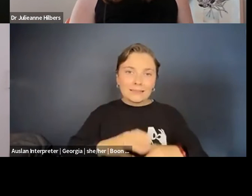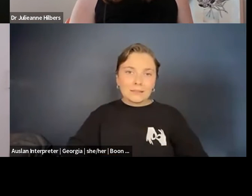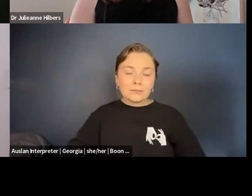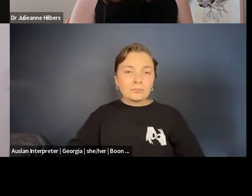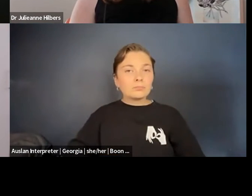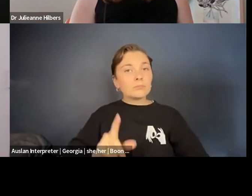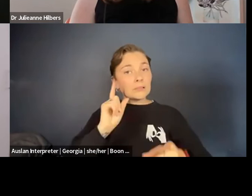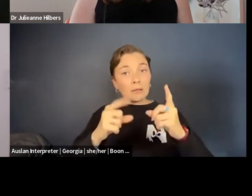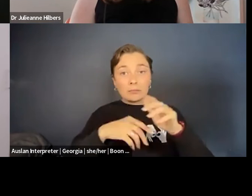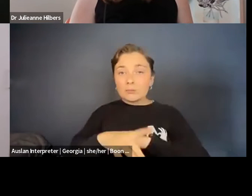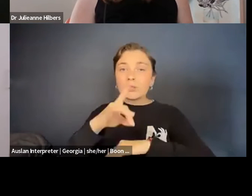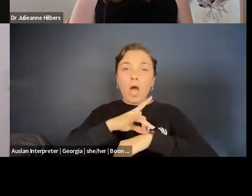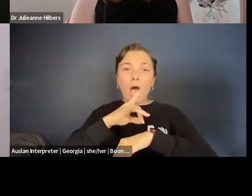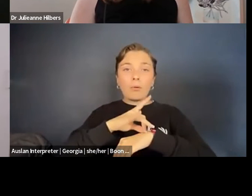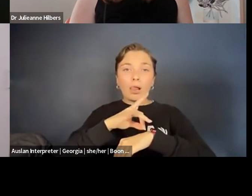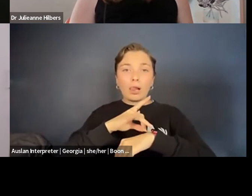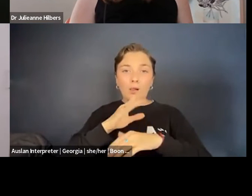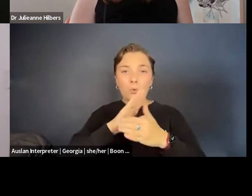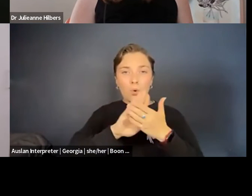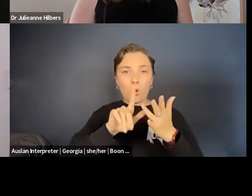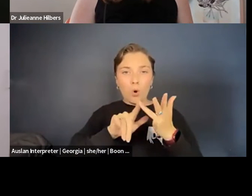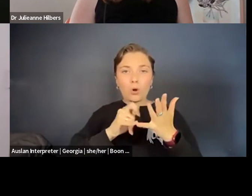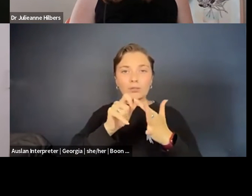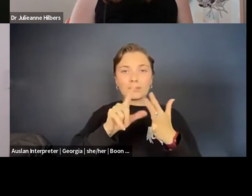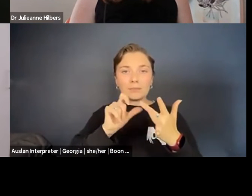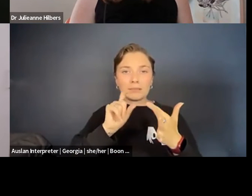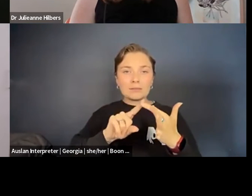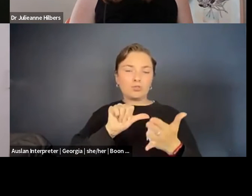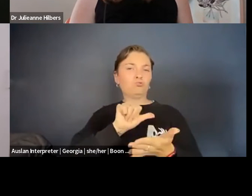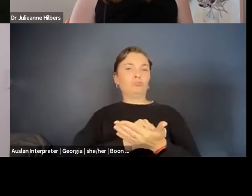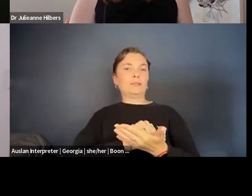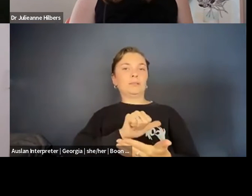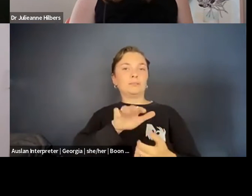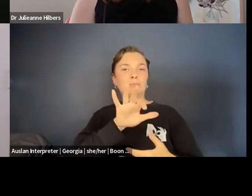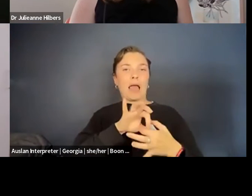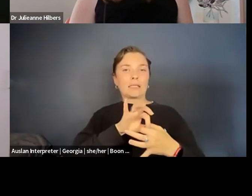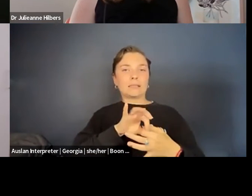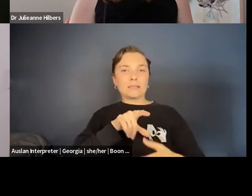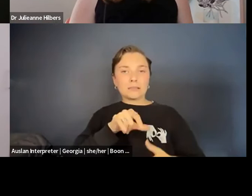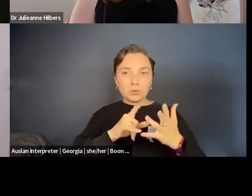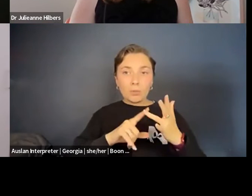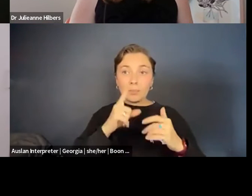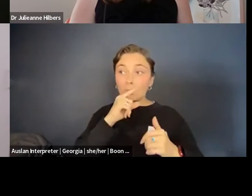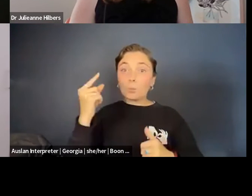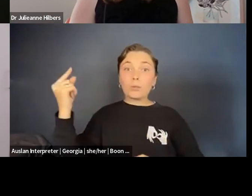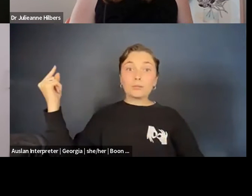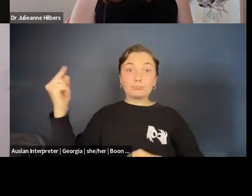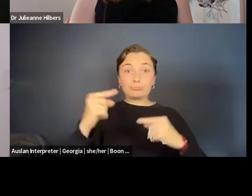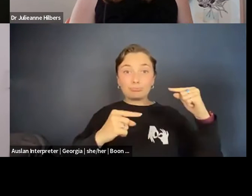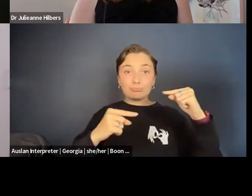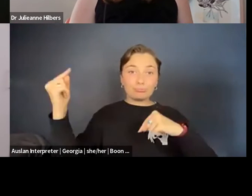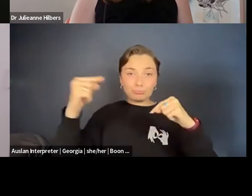being in the hospital, being in a hospice is absolutely the right place, so that the attending people can